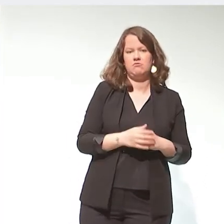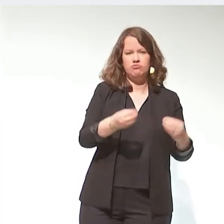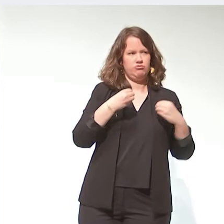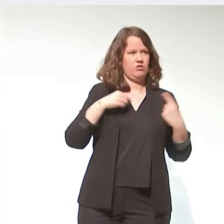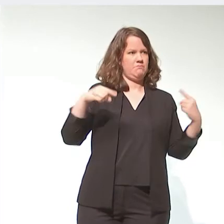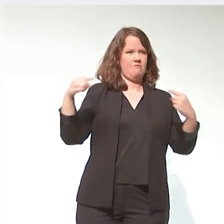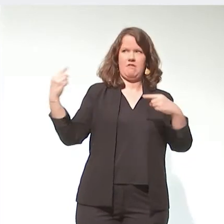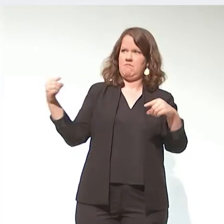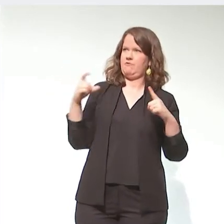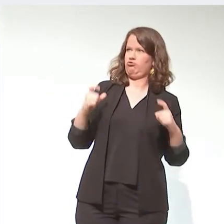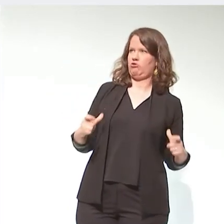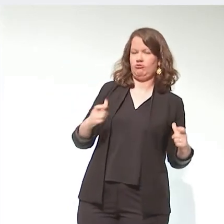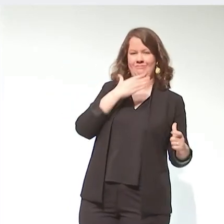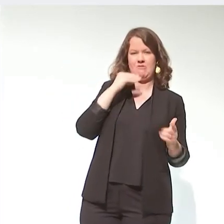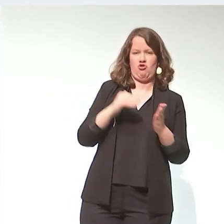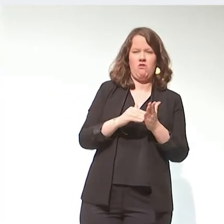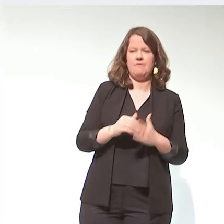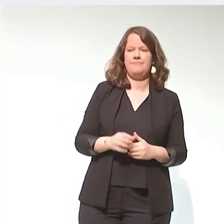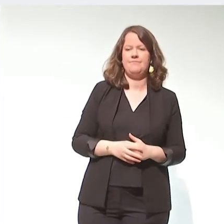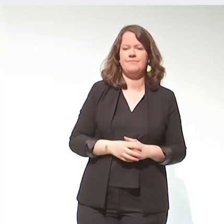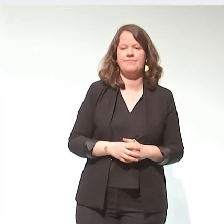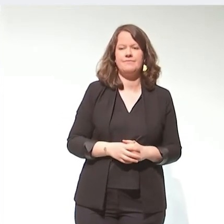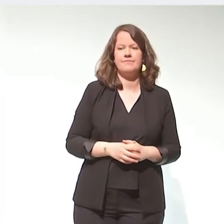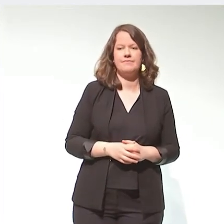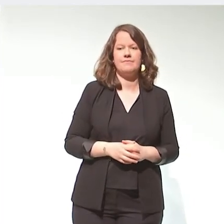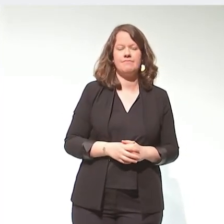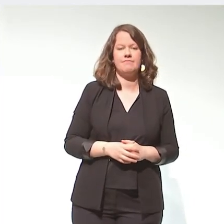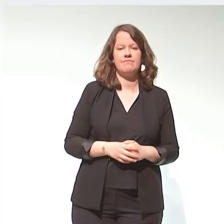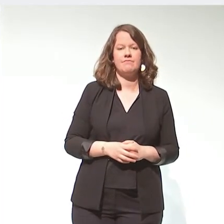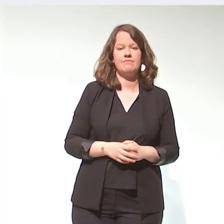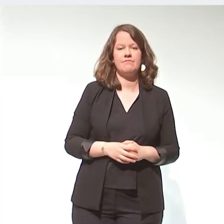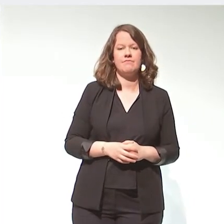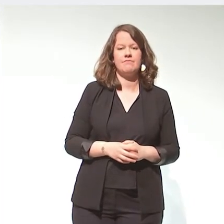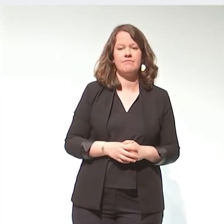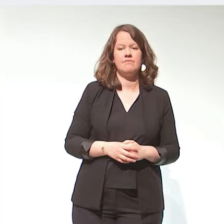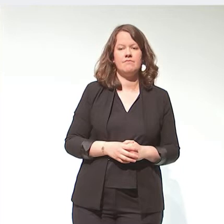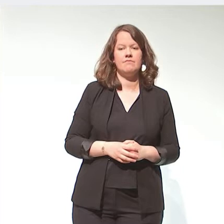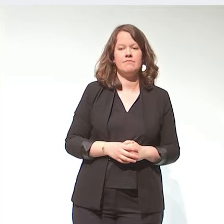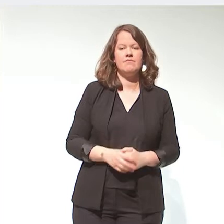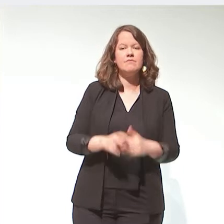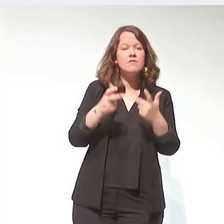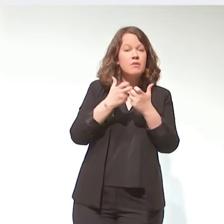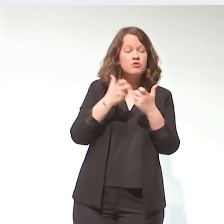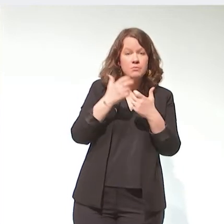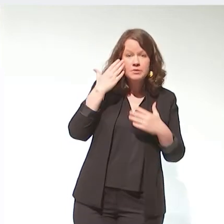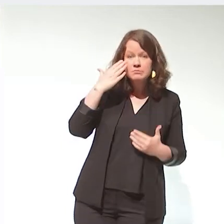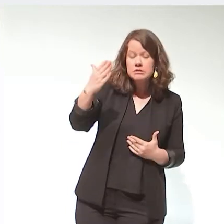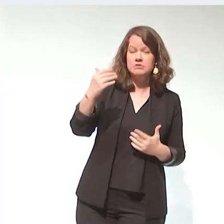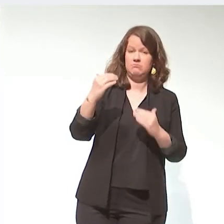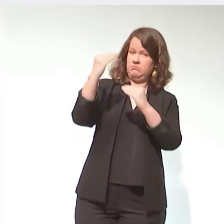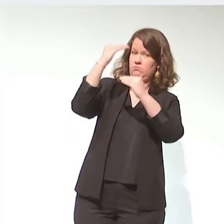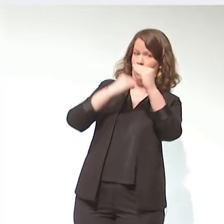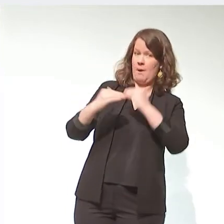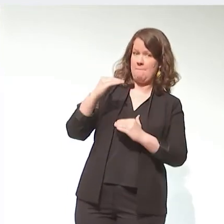That is, for example, a specific curriculum where it is adapted for young people with disabilities